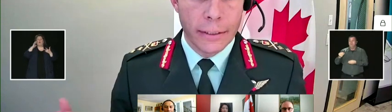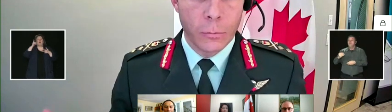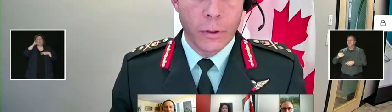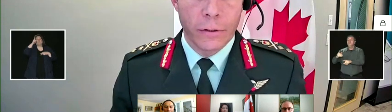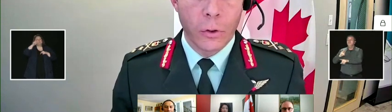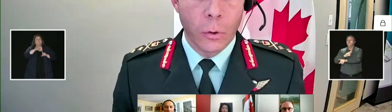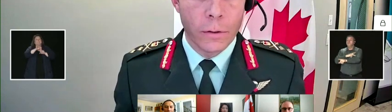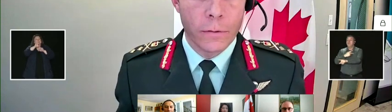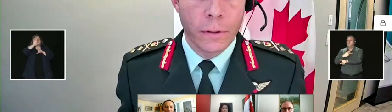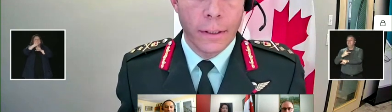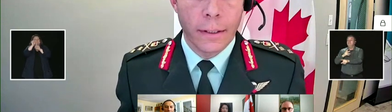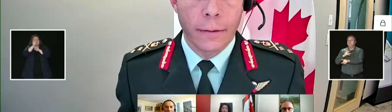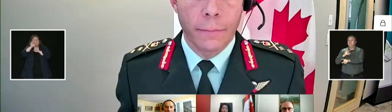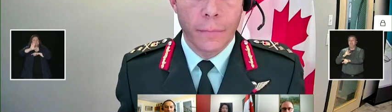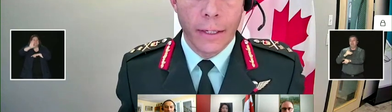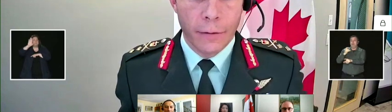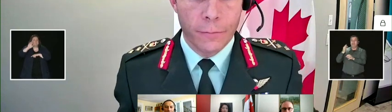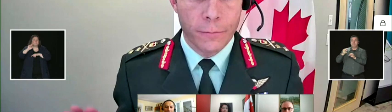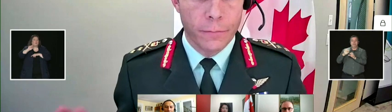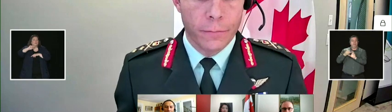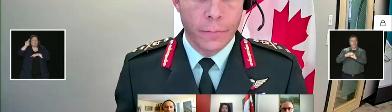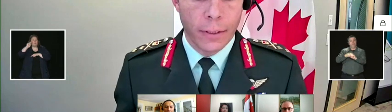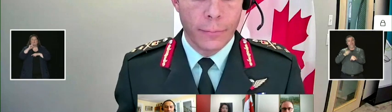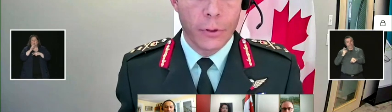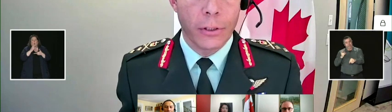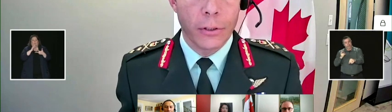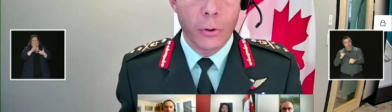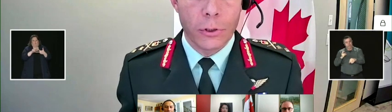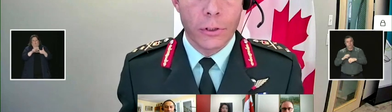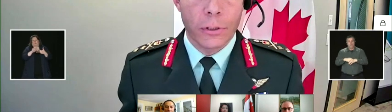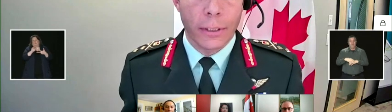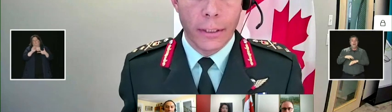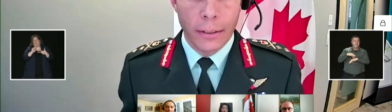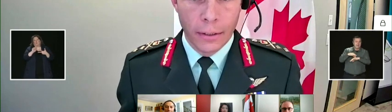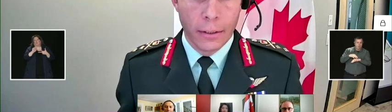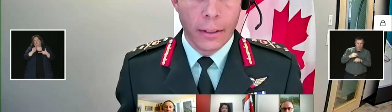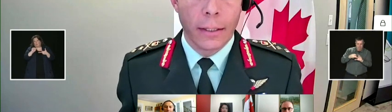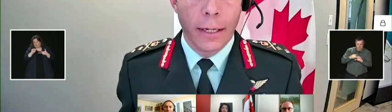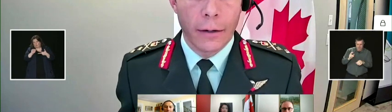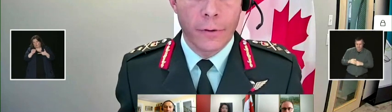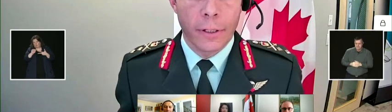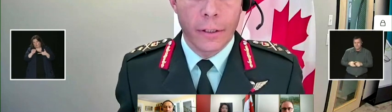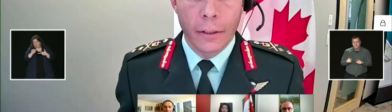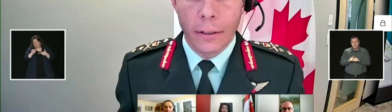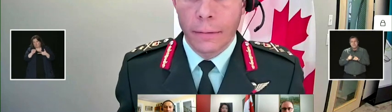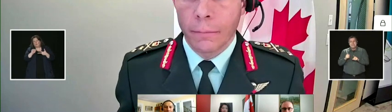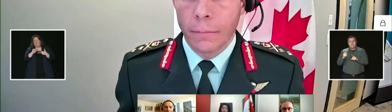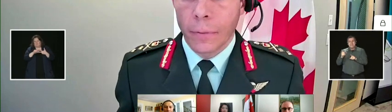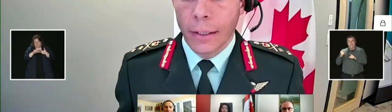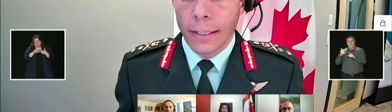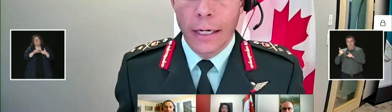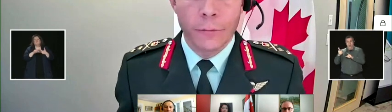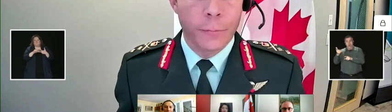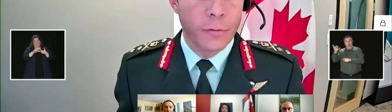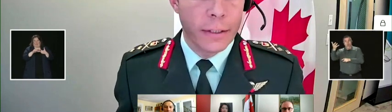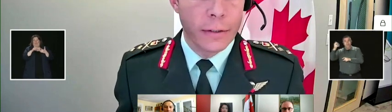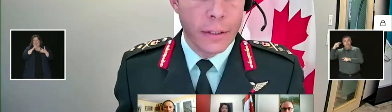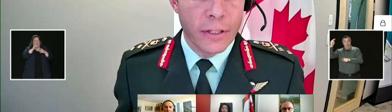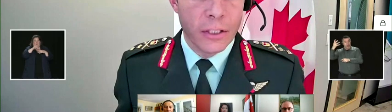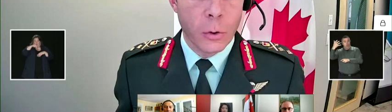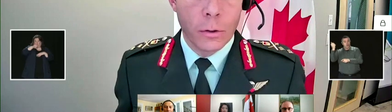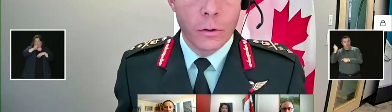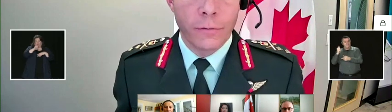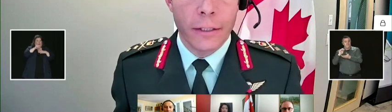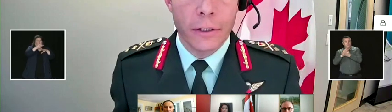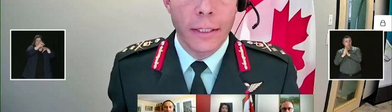that they contend with in the north. They have Moderna doses, and they have enough provided